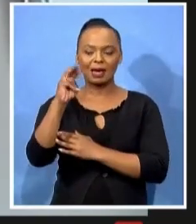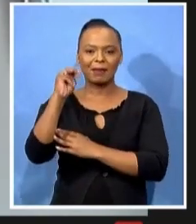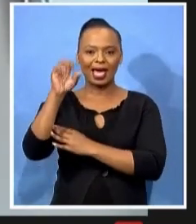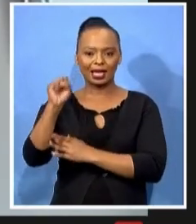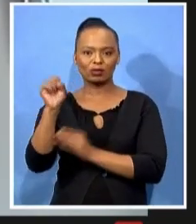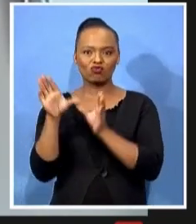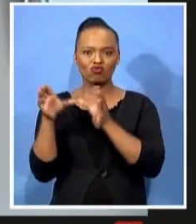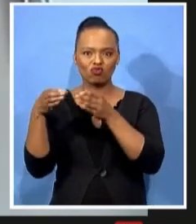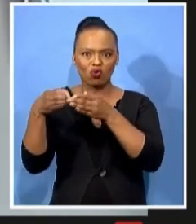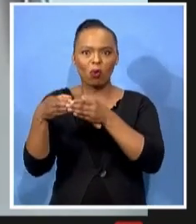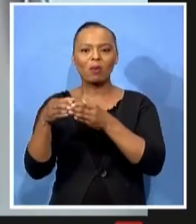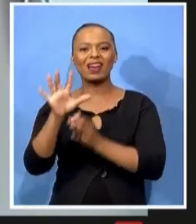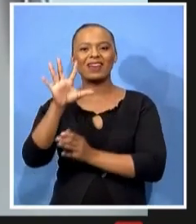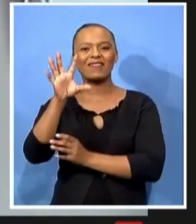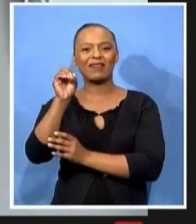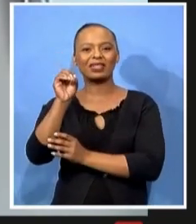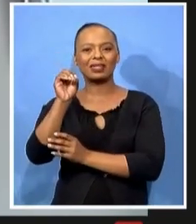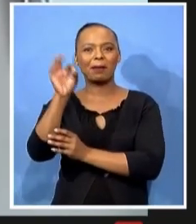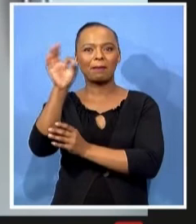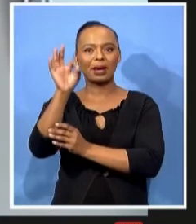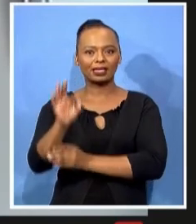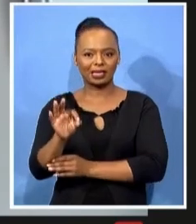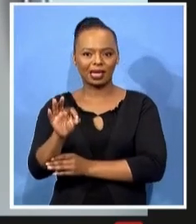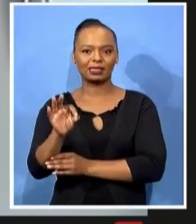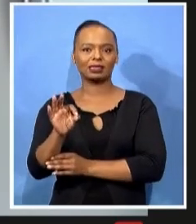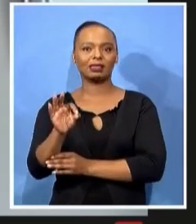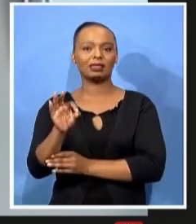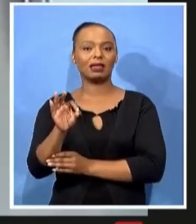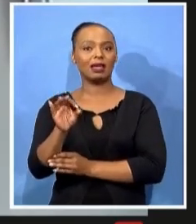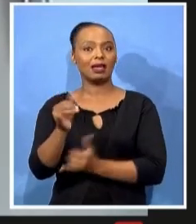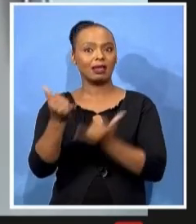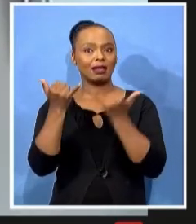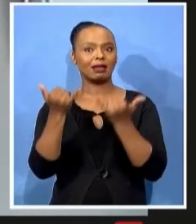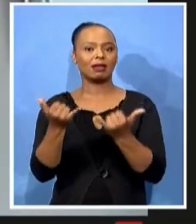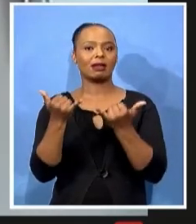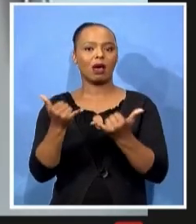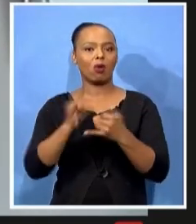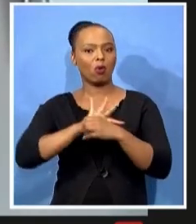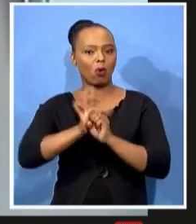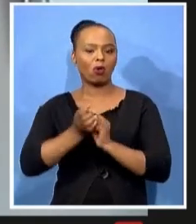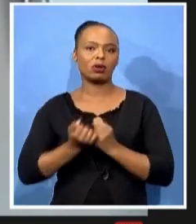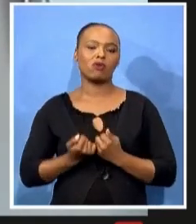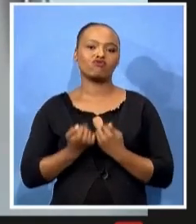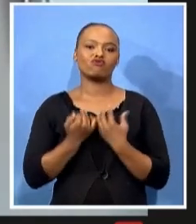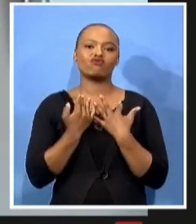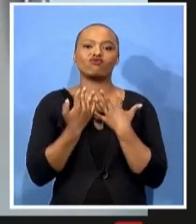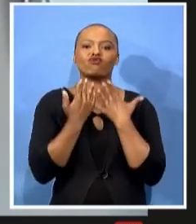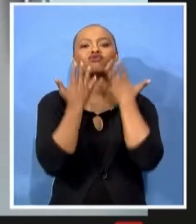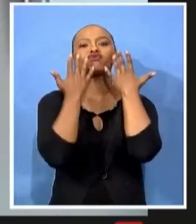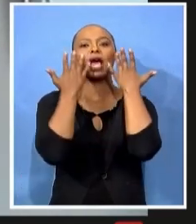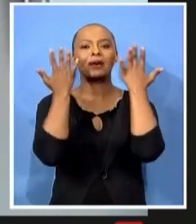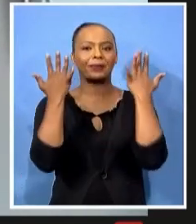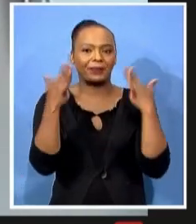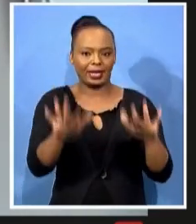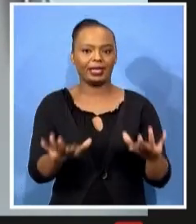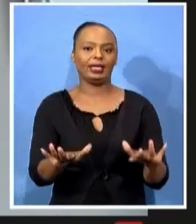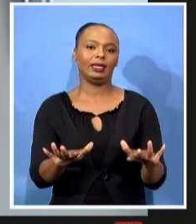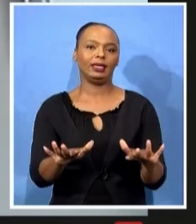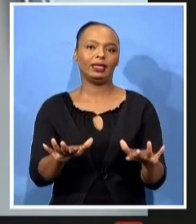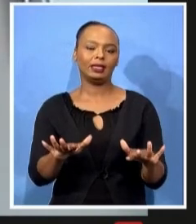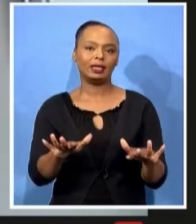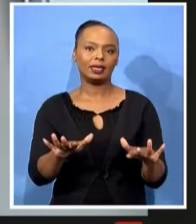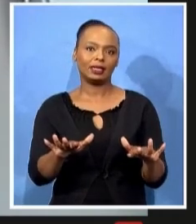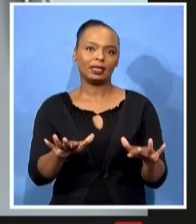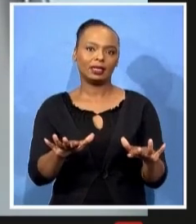calls at the moment are all COVID related. Now, we sit with the situation, and I have